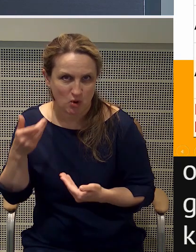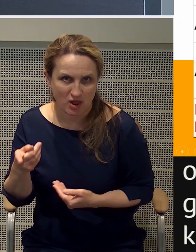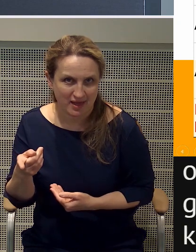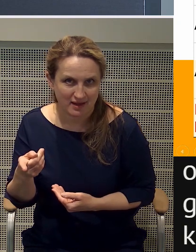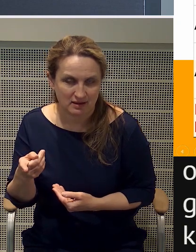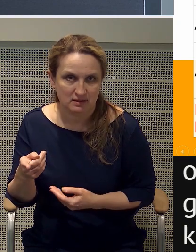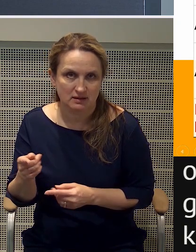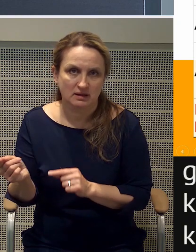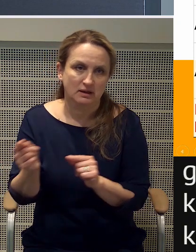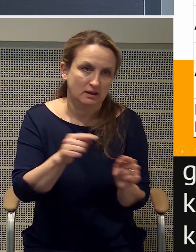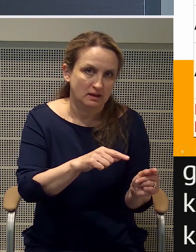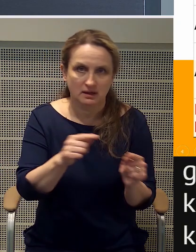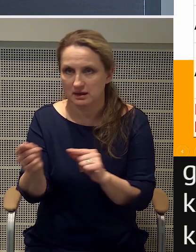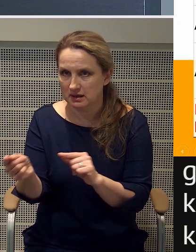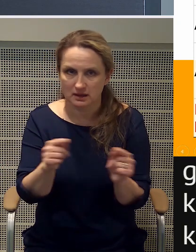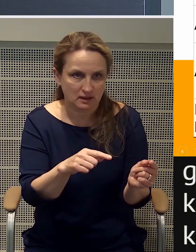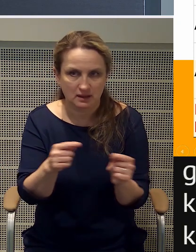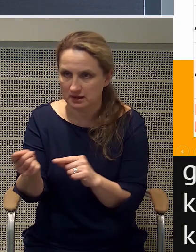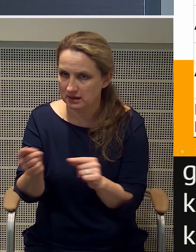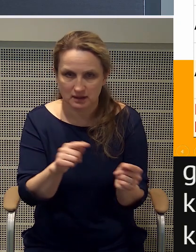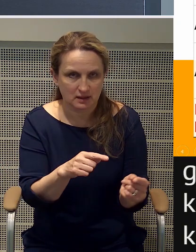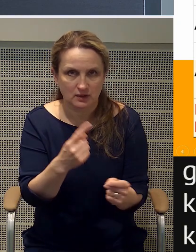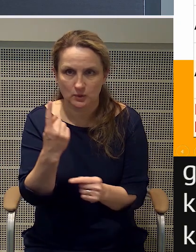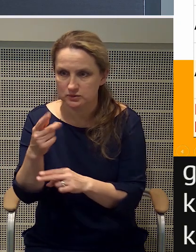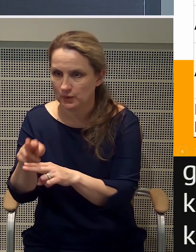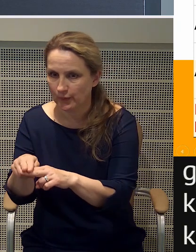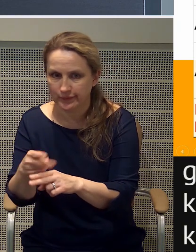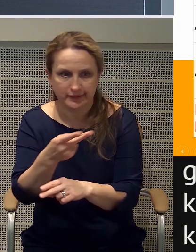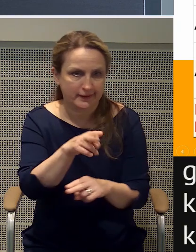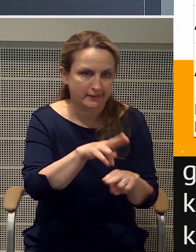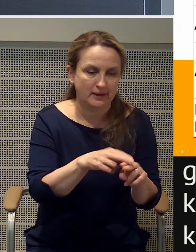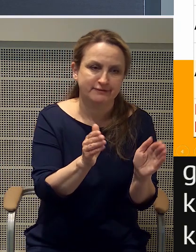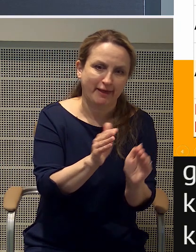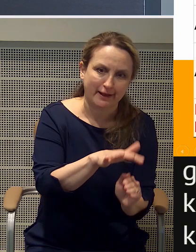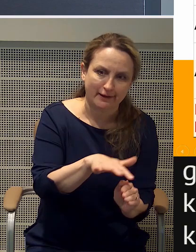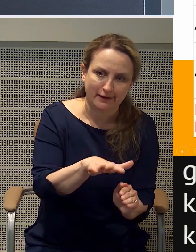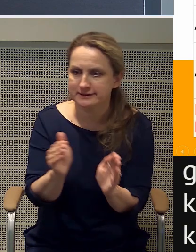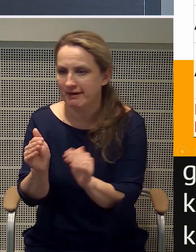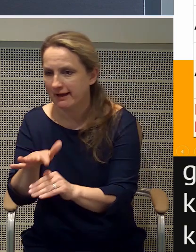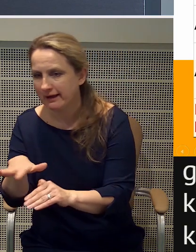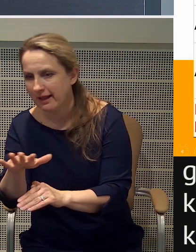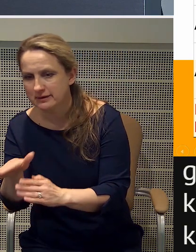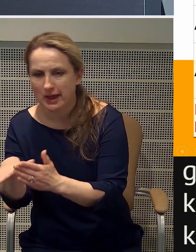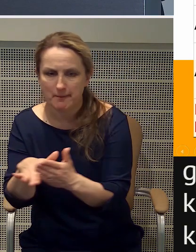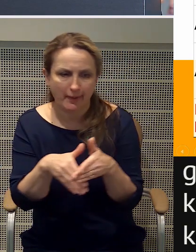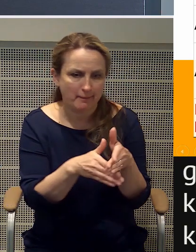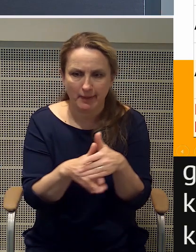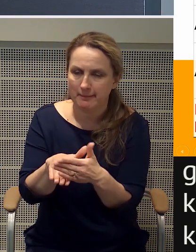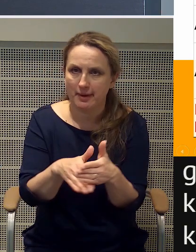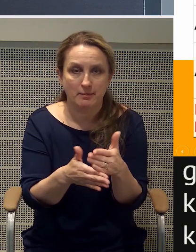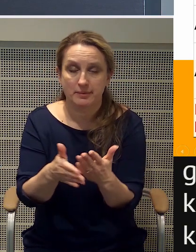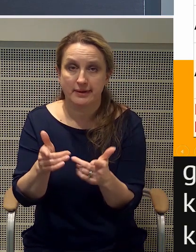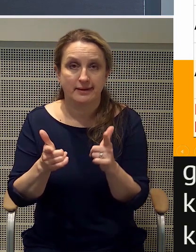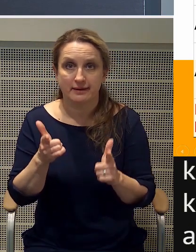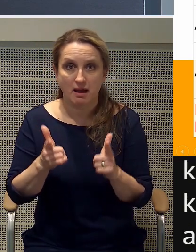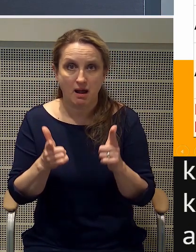in our educational system. There's no competency, no knowledge to handle